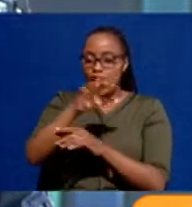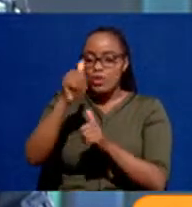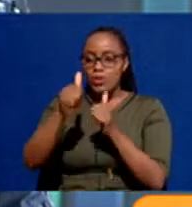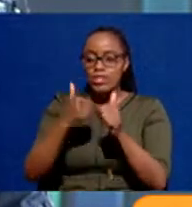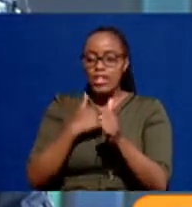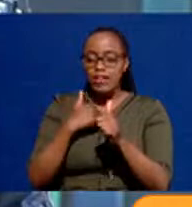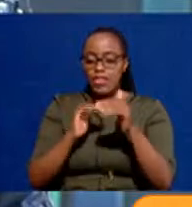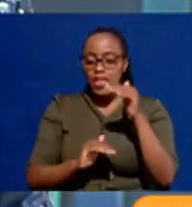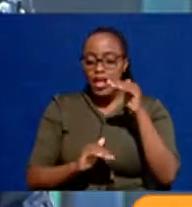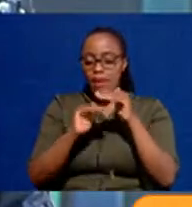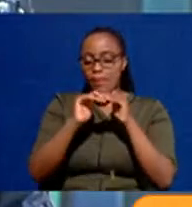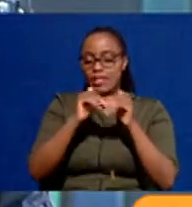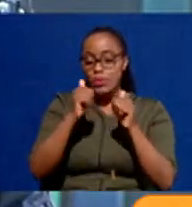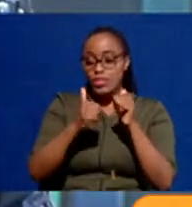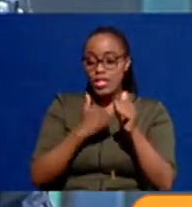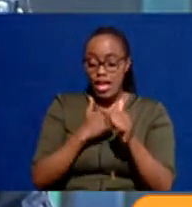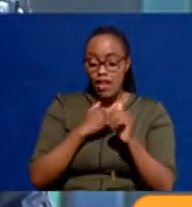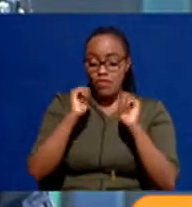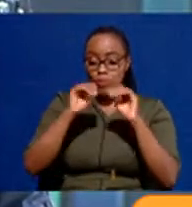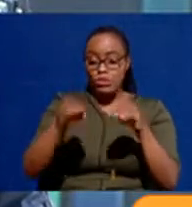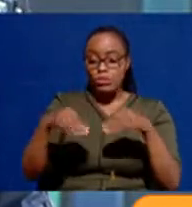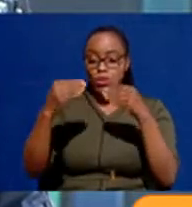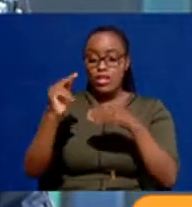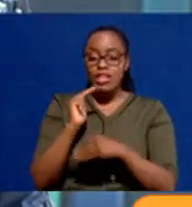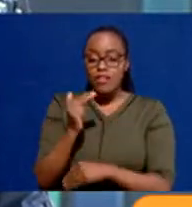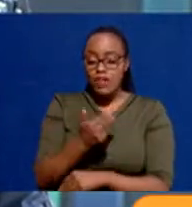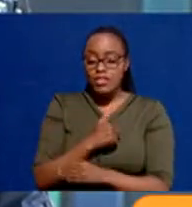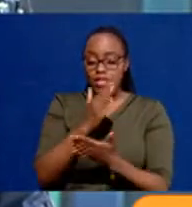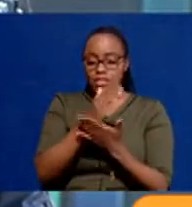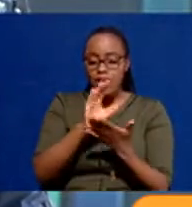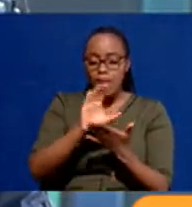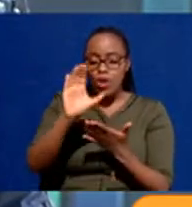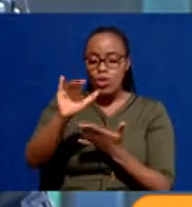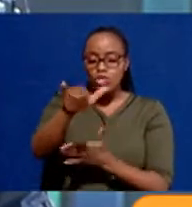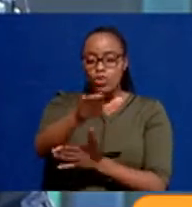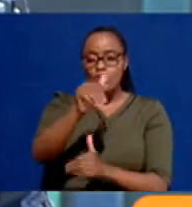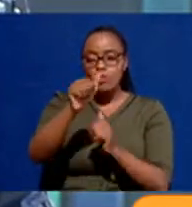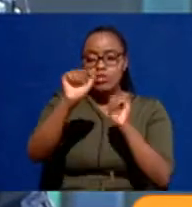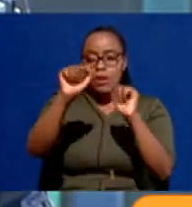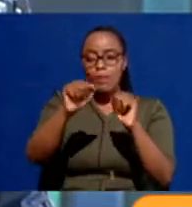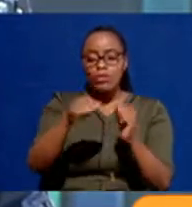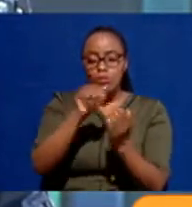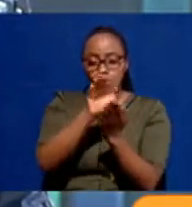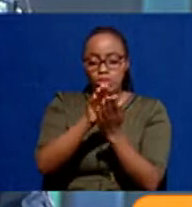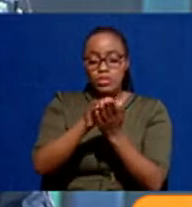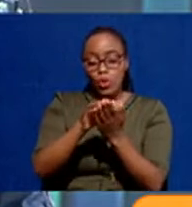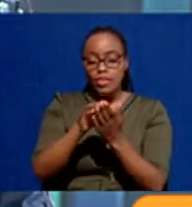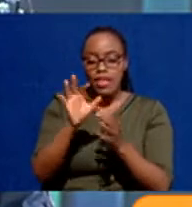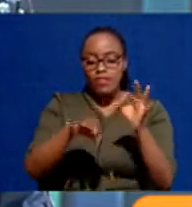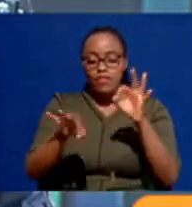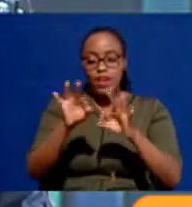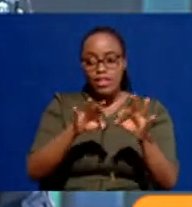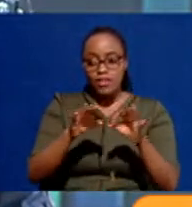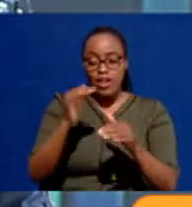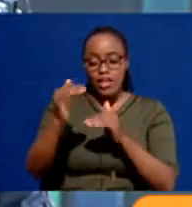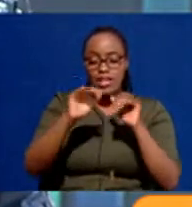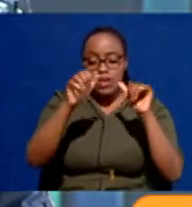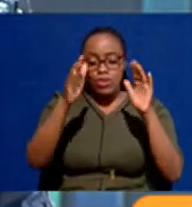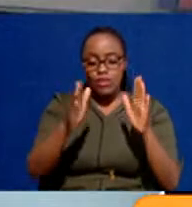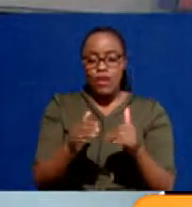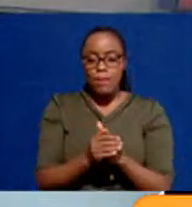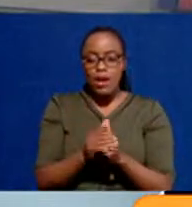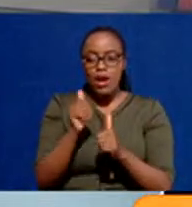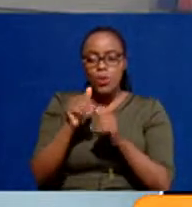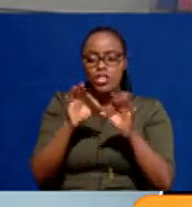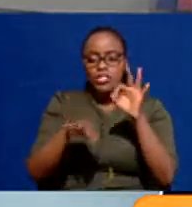there are limited NCPB stores to give us some allocation space where we can be able to store the fertilizer nearer to the farmers. Which